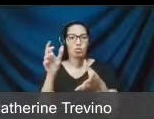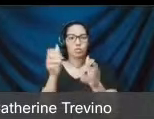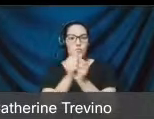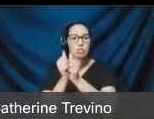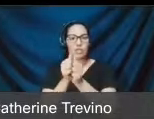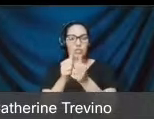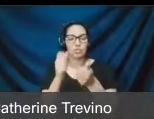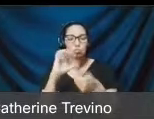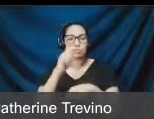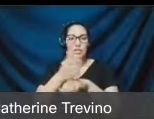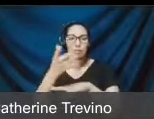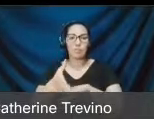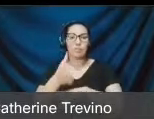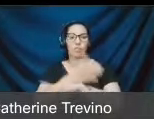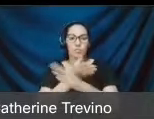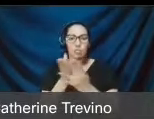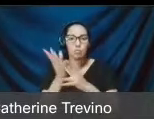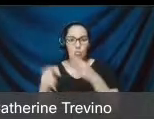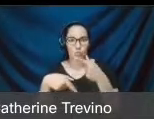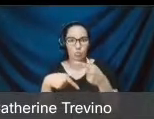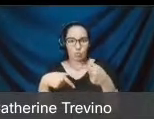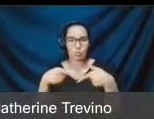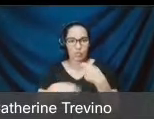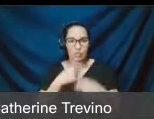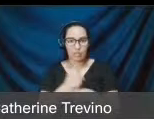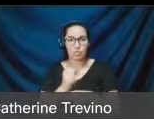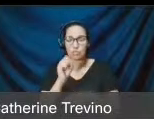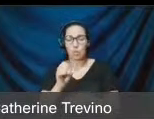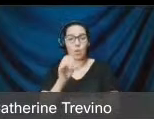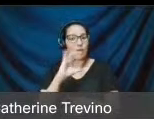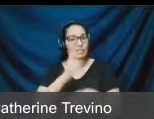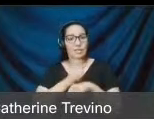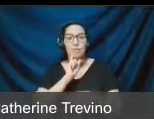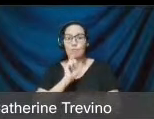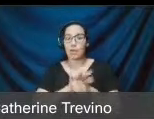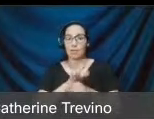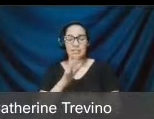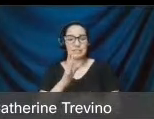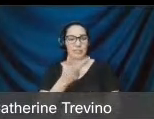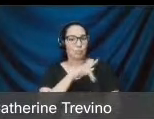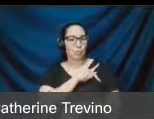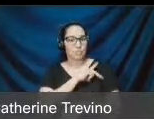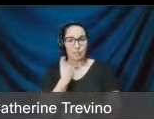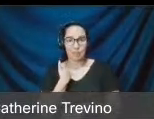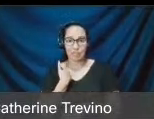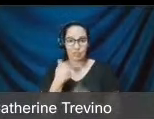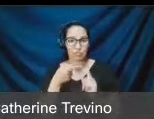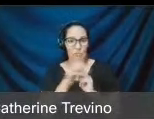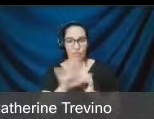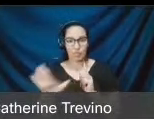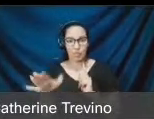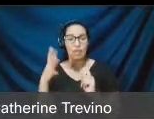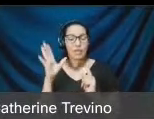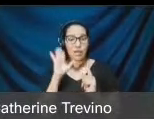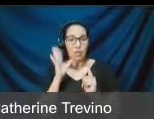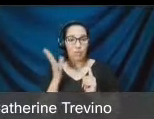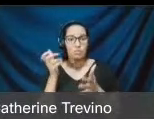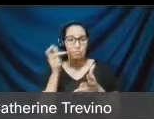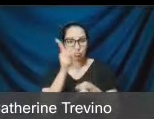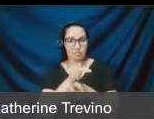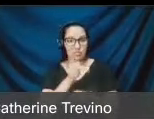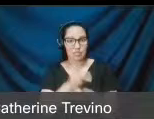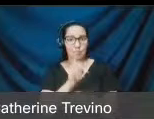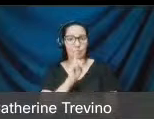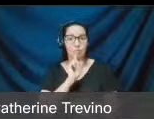improvements throughout the year. So I made that promise to them personally, and I intend to keep that promise. And